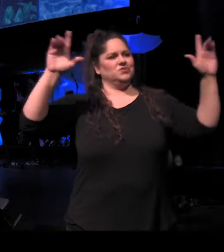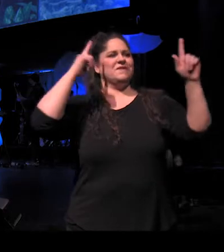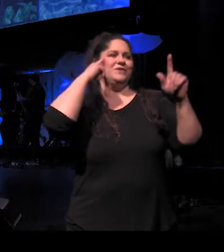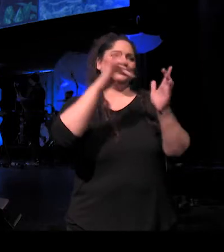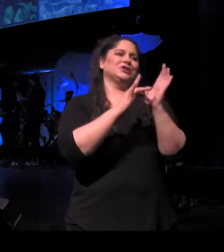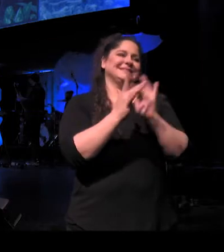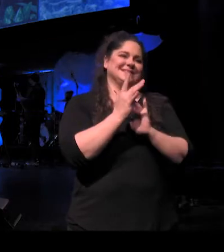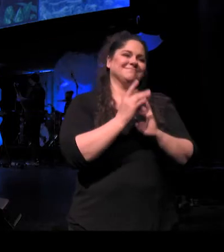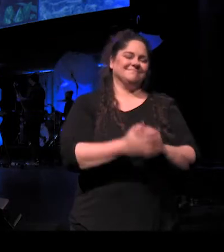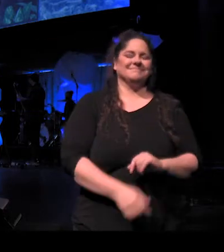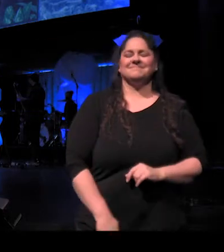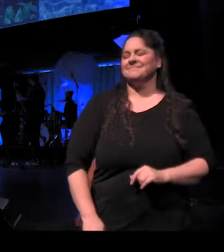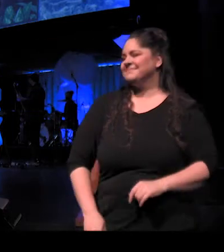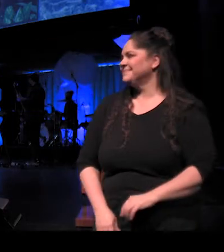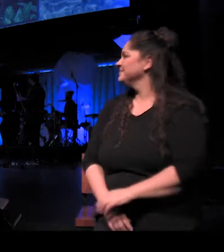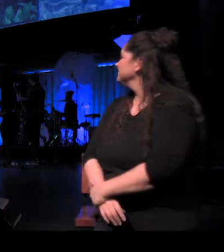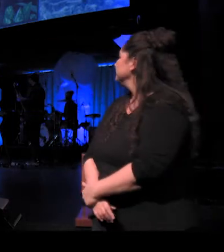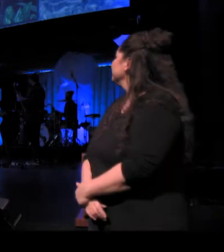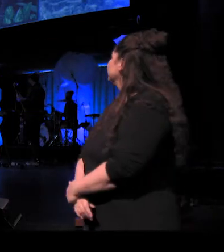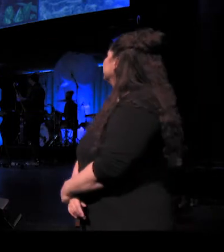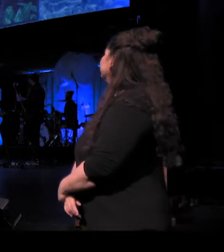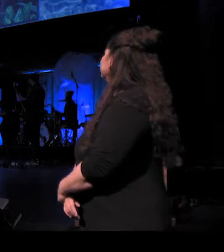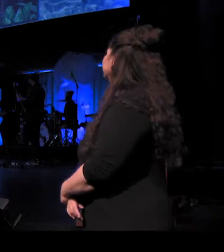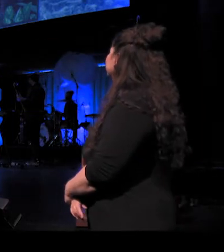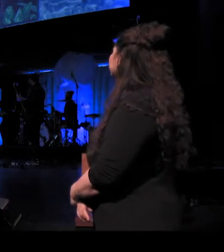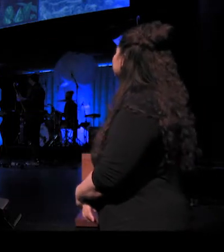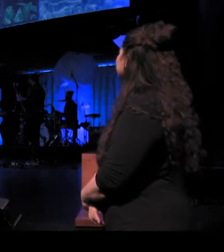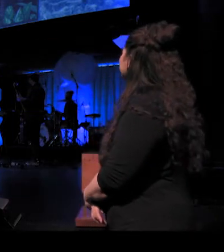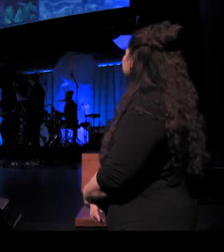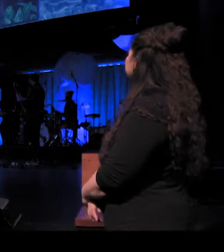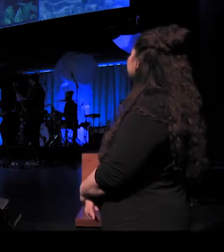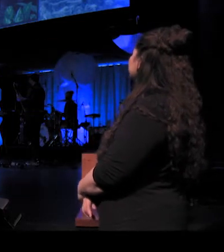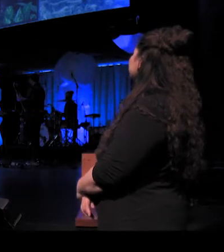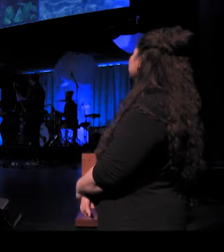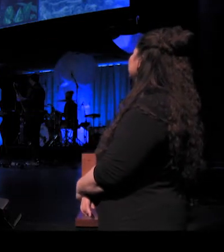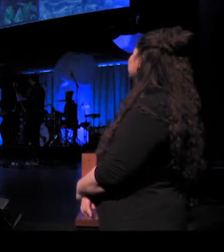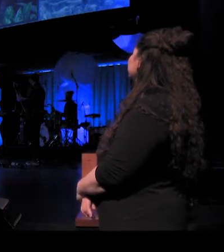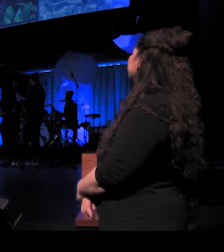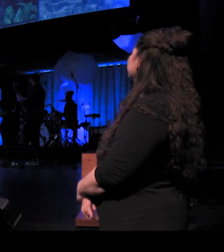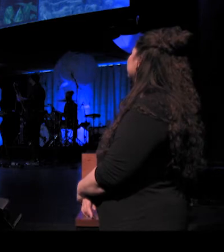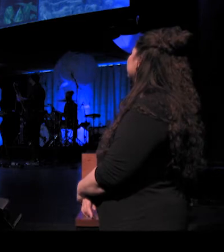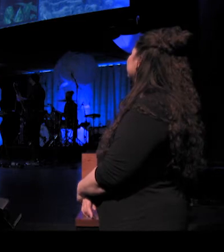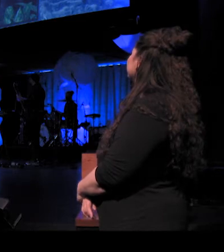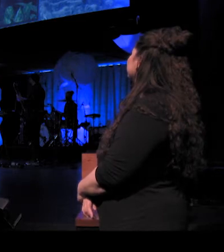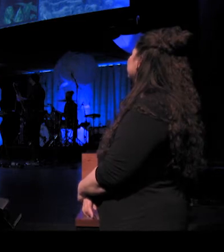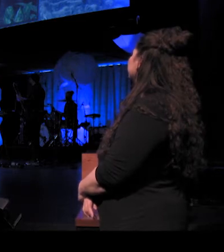Woo.